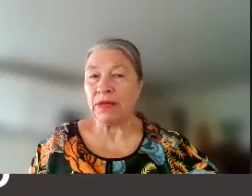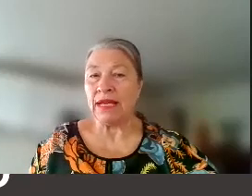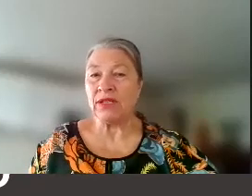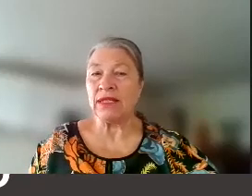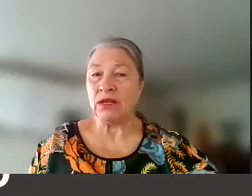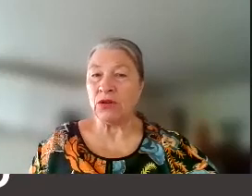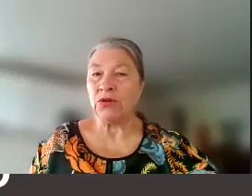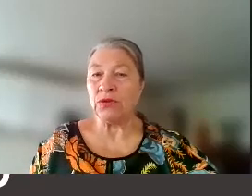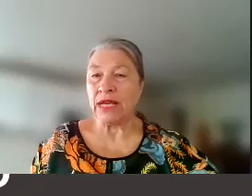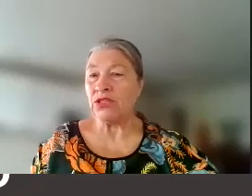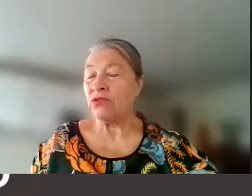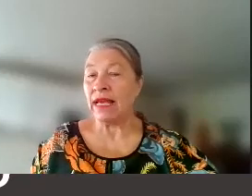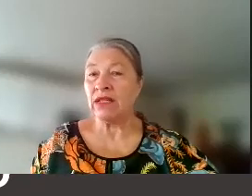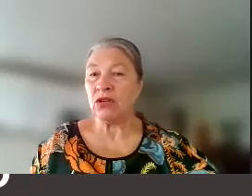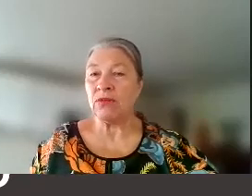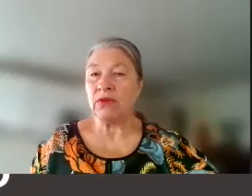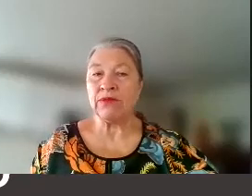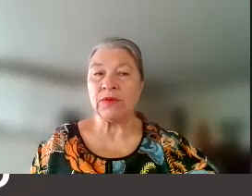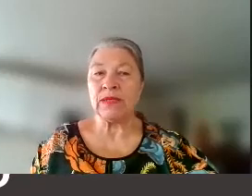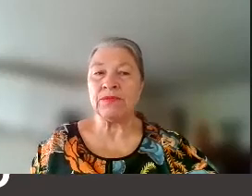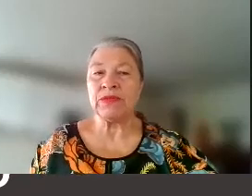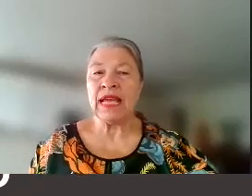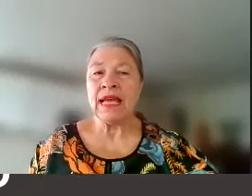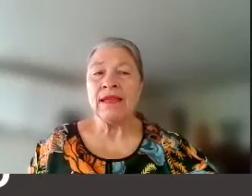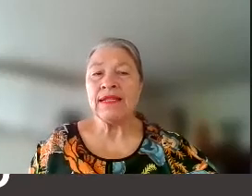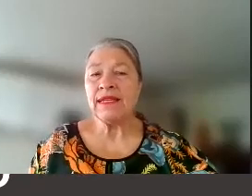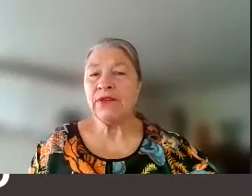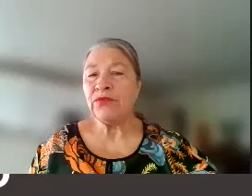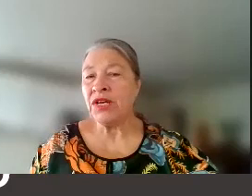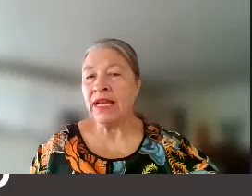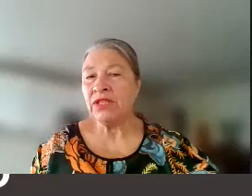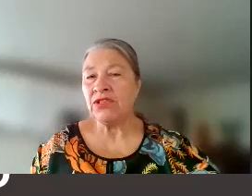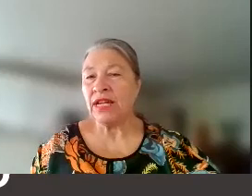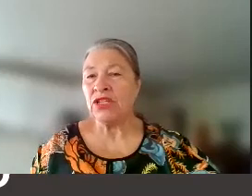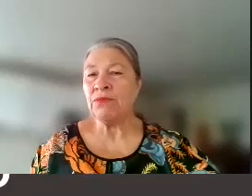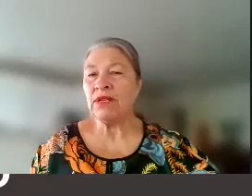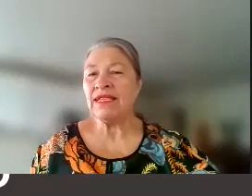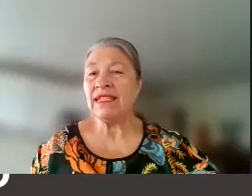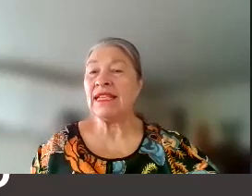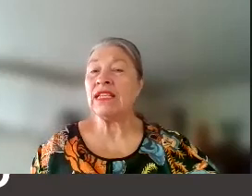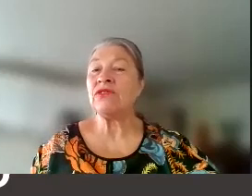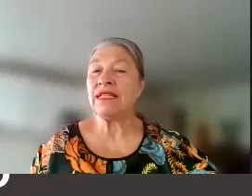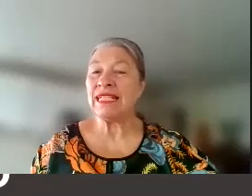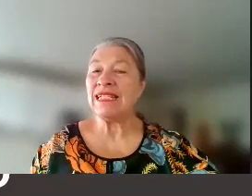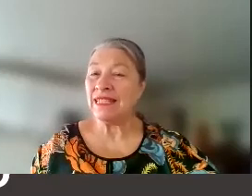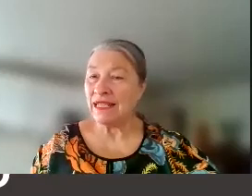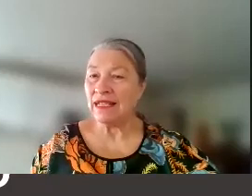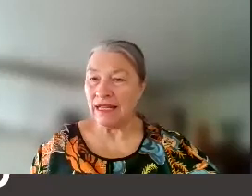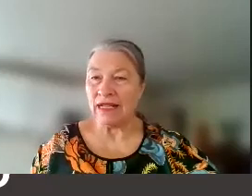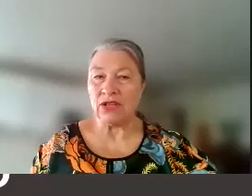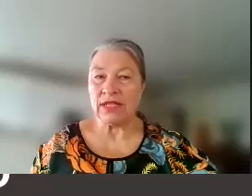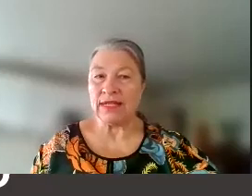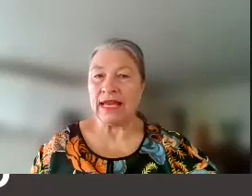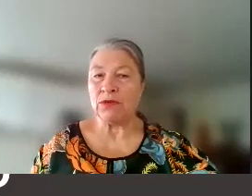diverse populations at local, national and global levels. They said that foreign language education policies need to